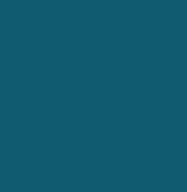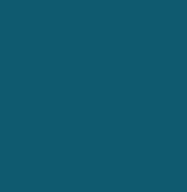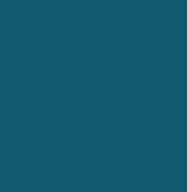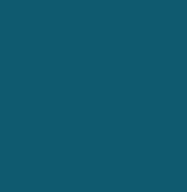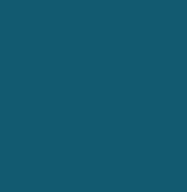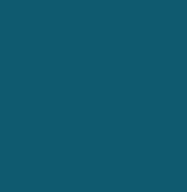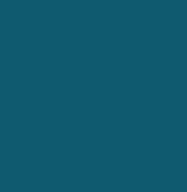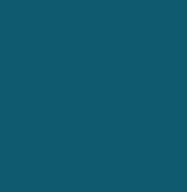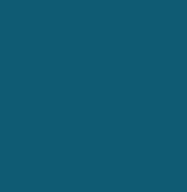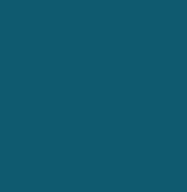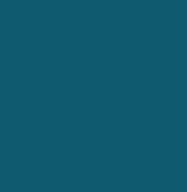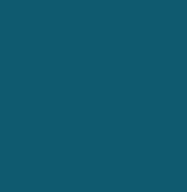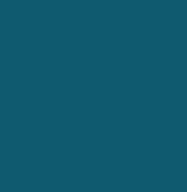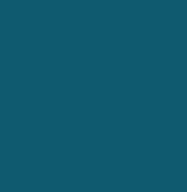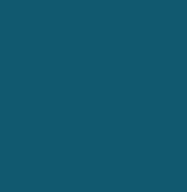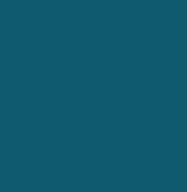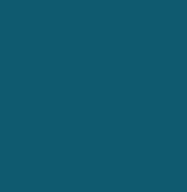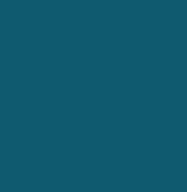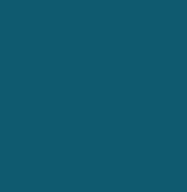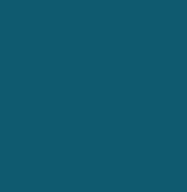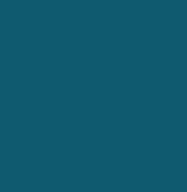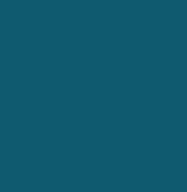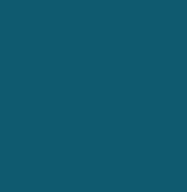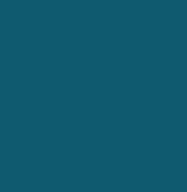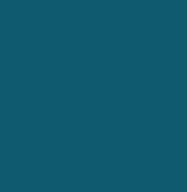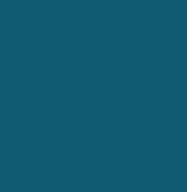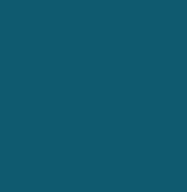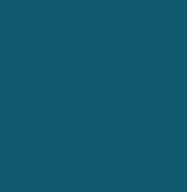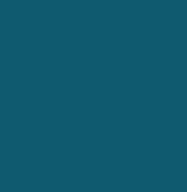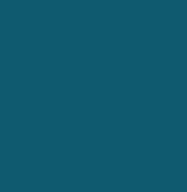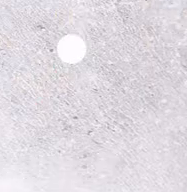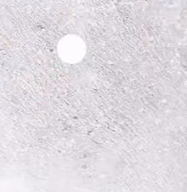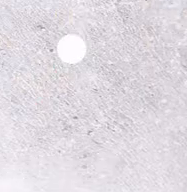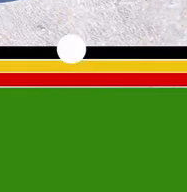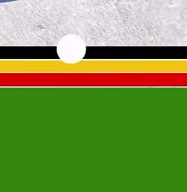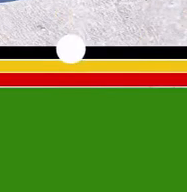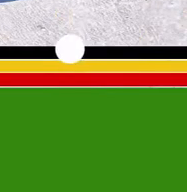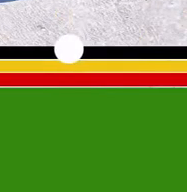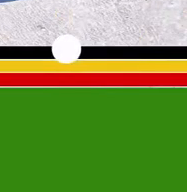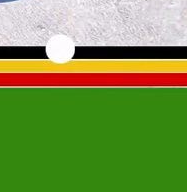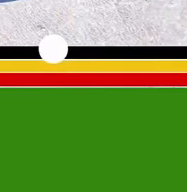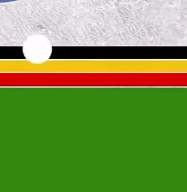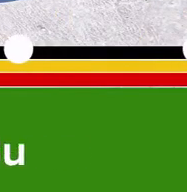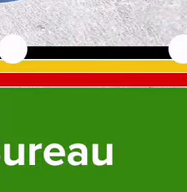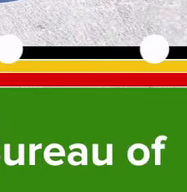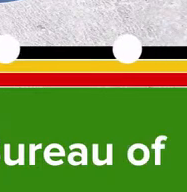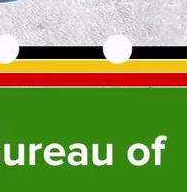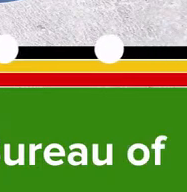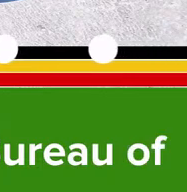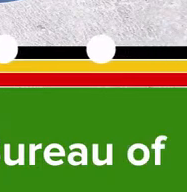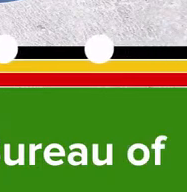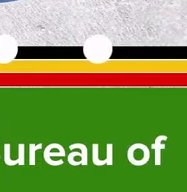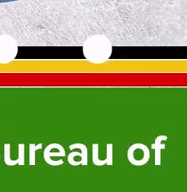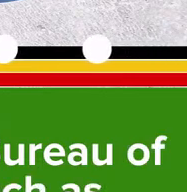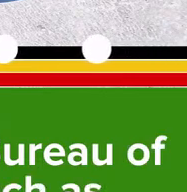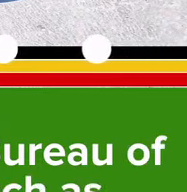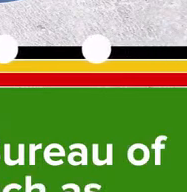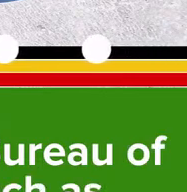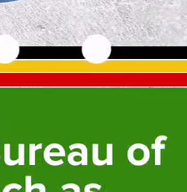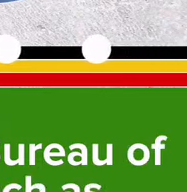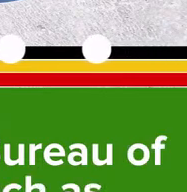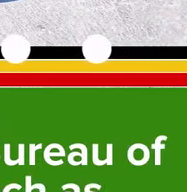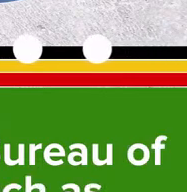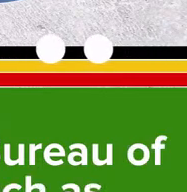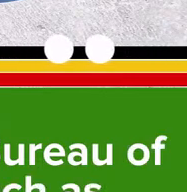Together, we're unstoppable. The government of Uganda and the Uganda Bureau